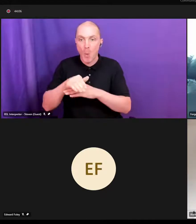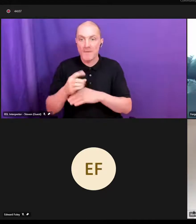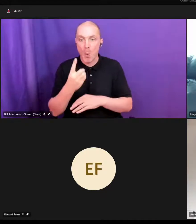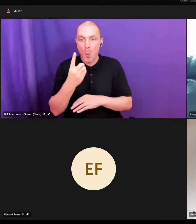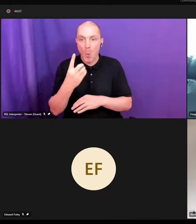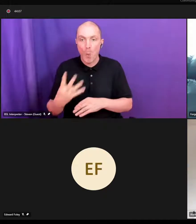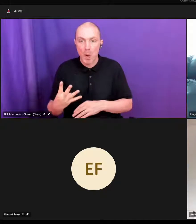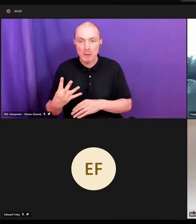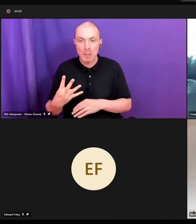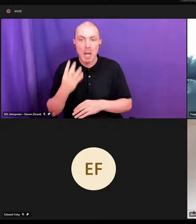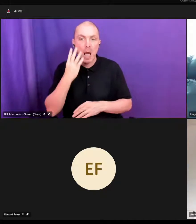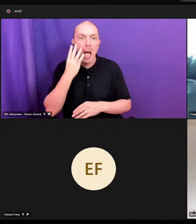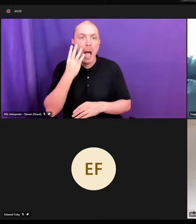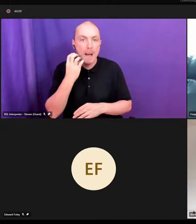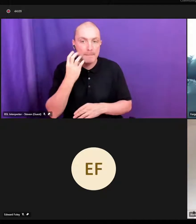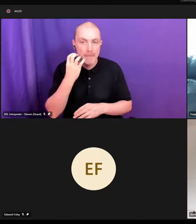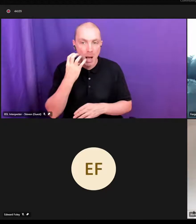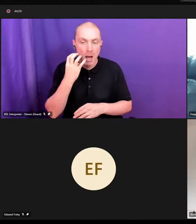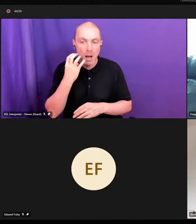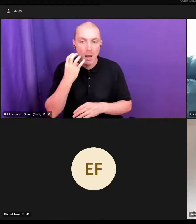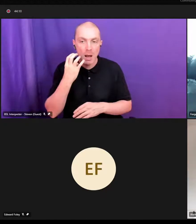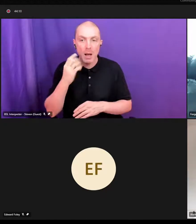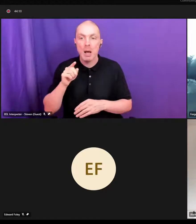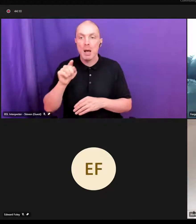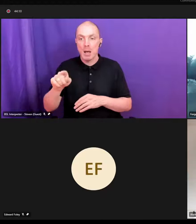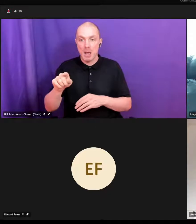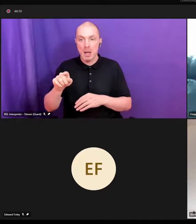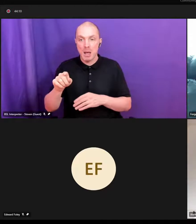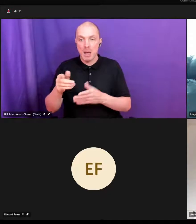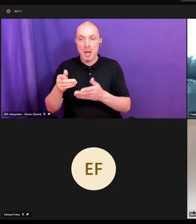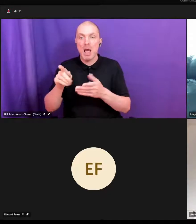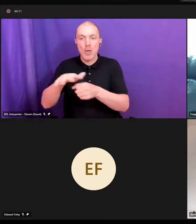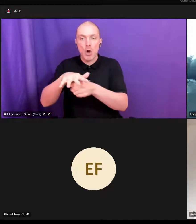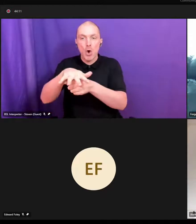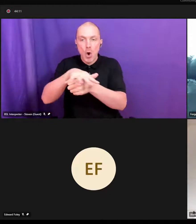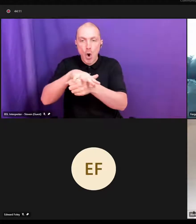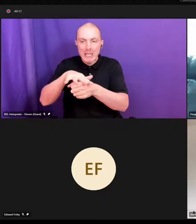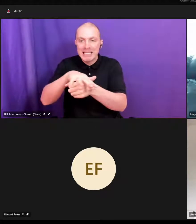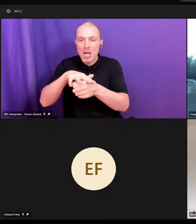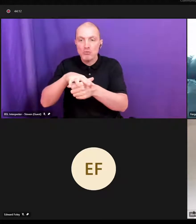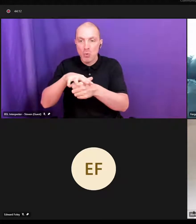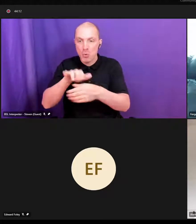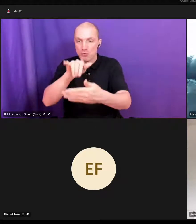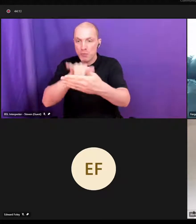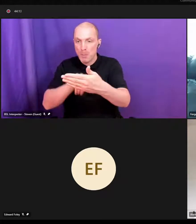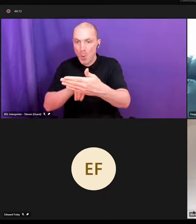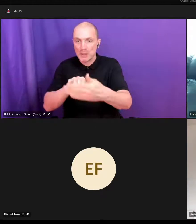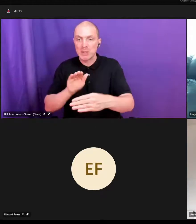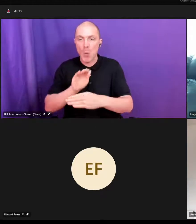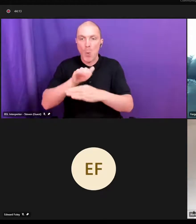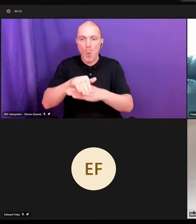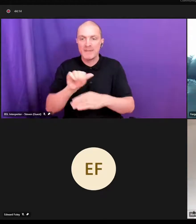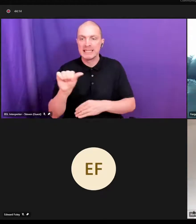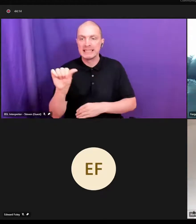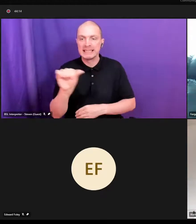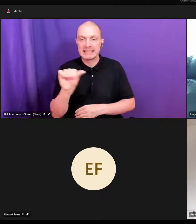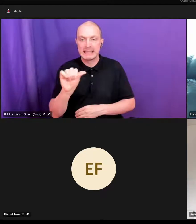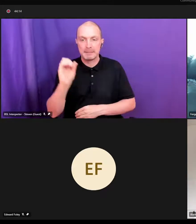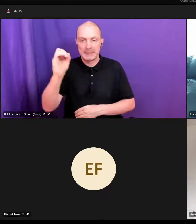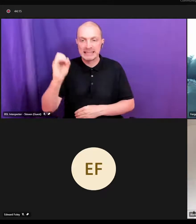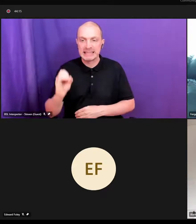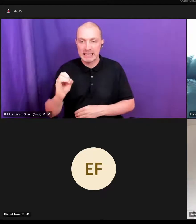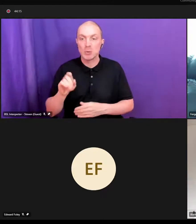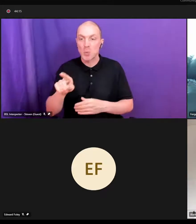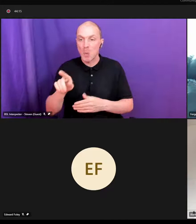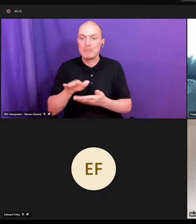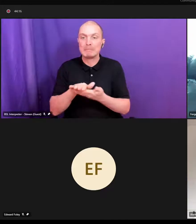amber, with the remaining report and contextual sitting just over 16%. So over the piece, Chair, I